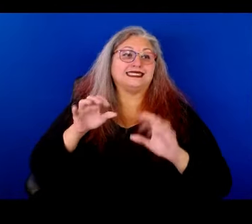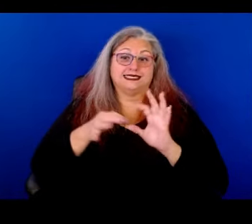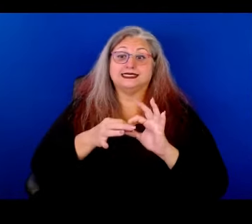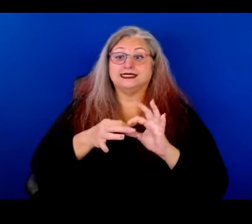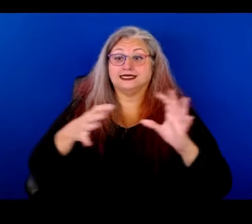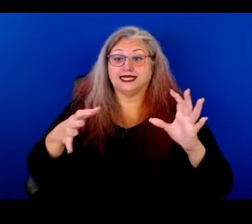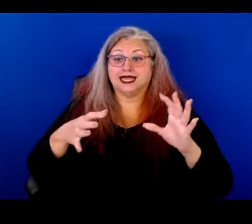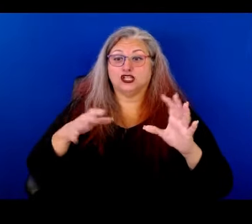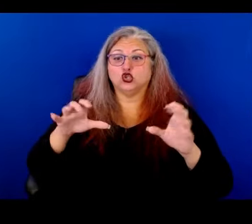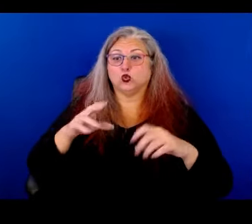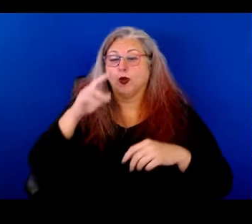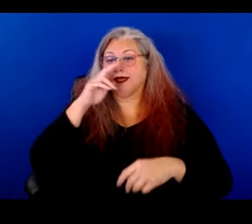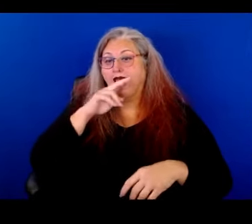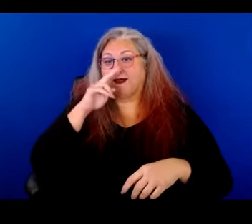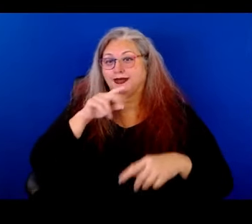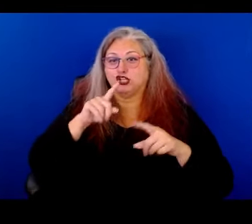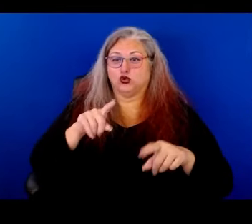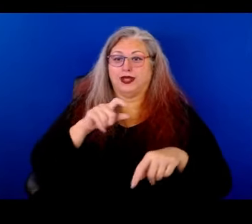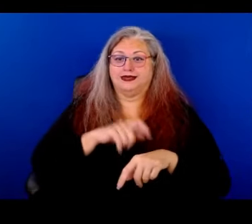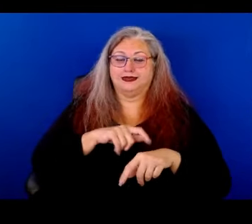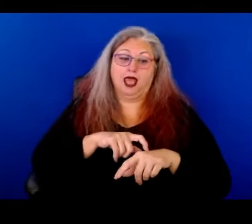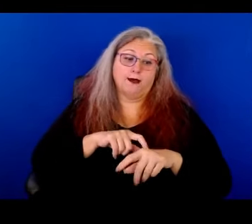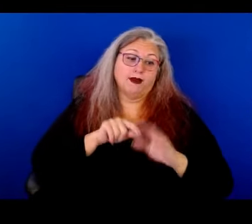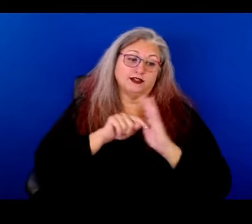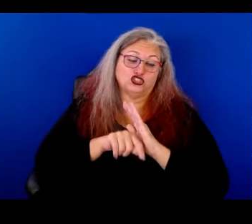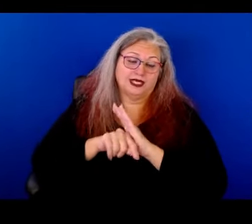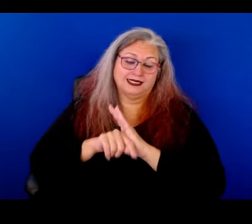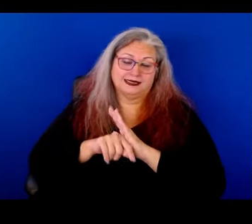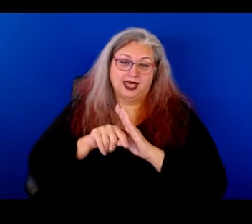disconnecting to do comedy in a time of genocide.